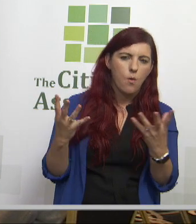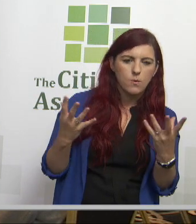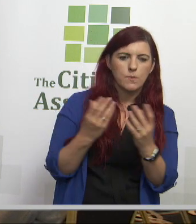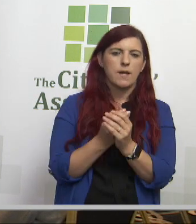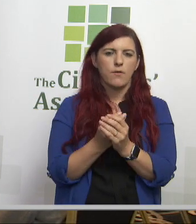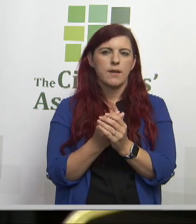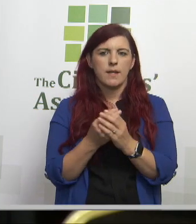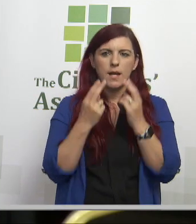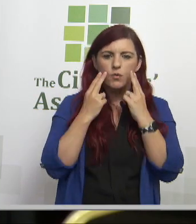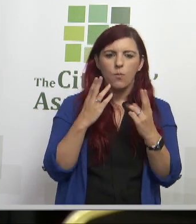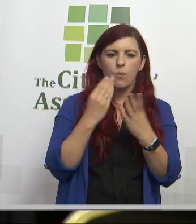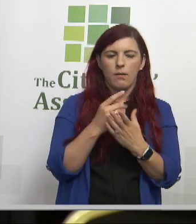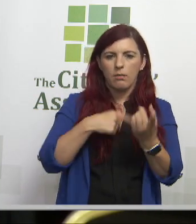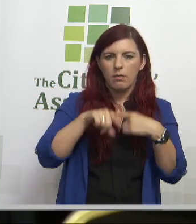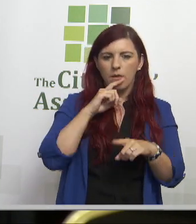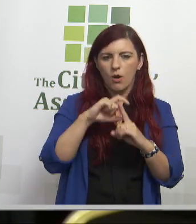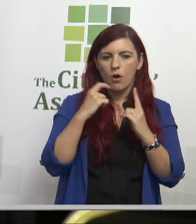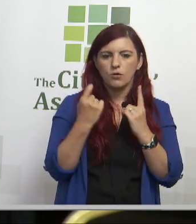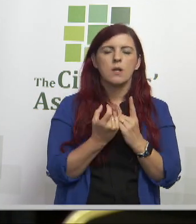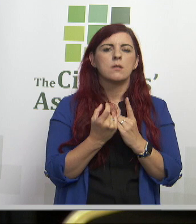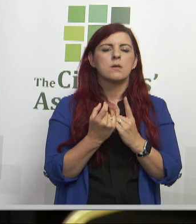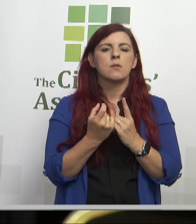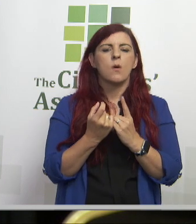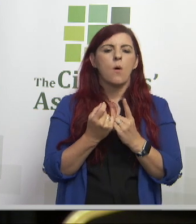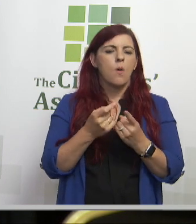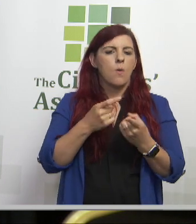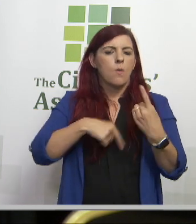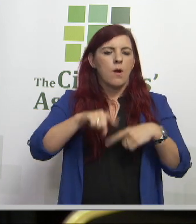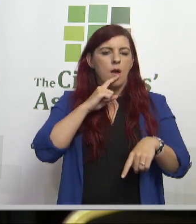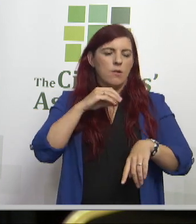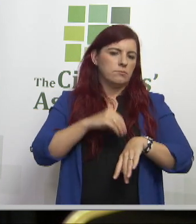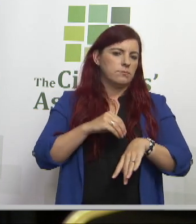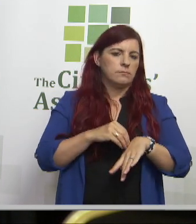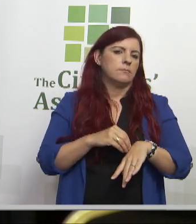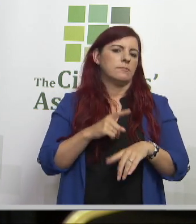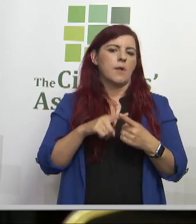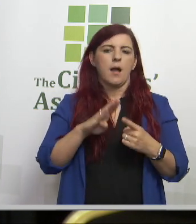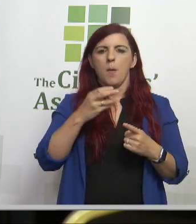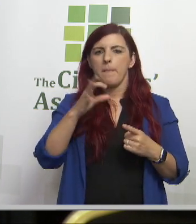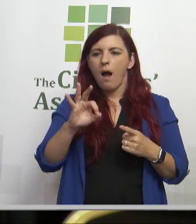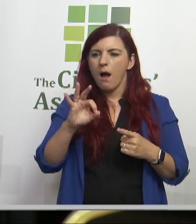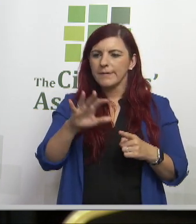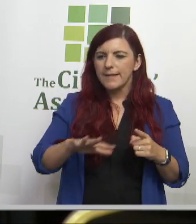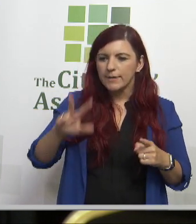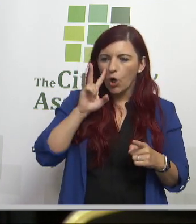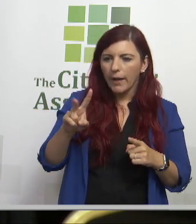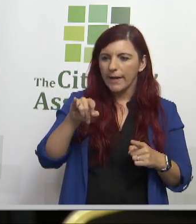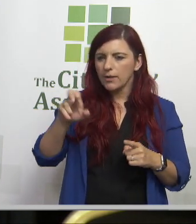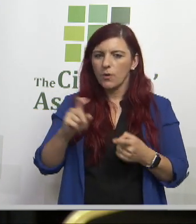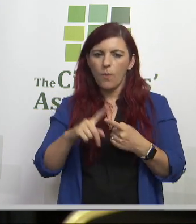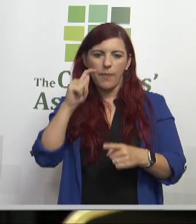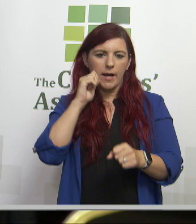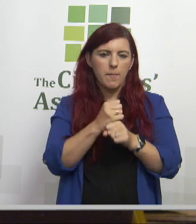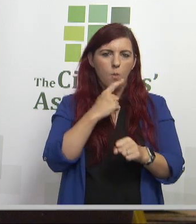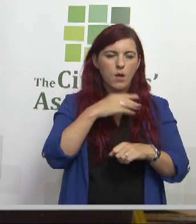nature with our culture. So if we're on a bog site, for example, looking at nature, we're also thinking about what archaeology might be